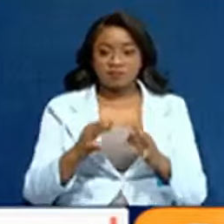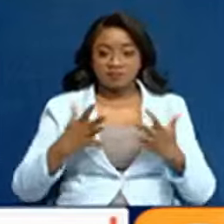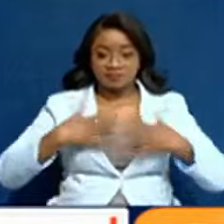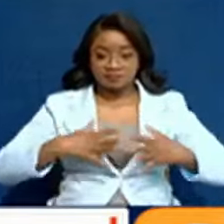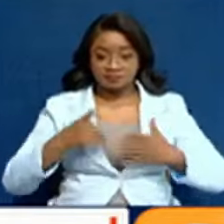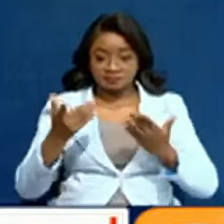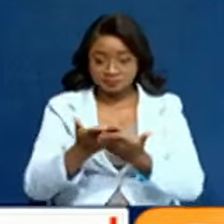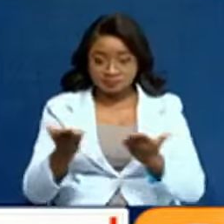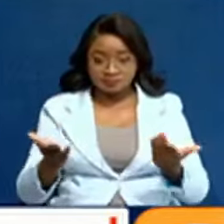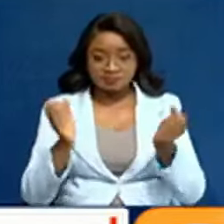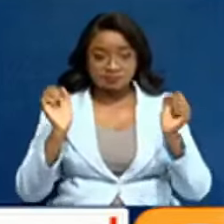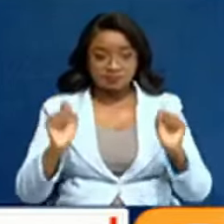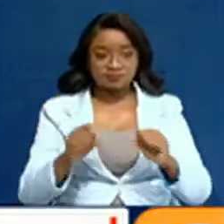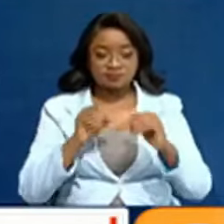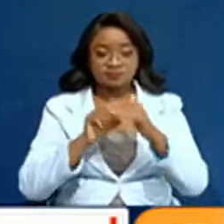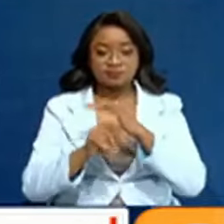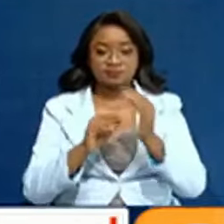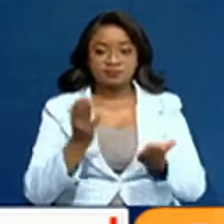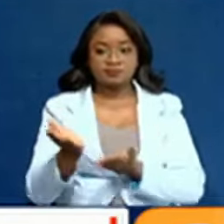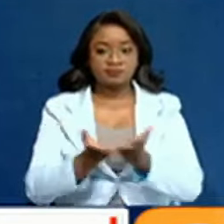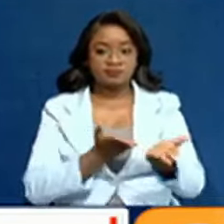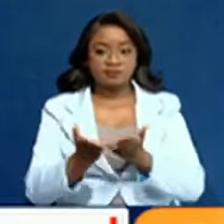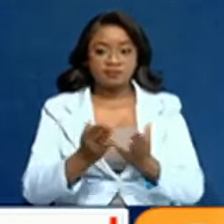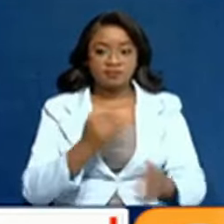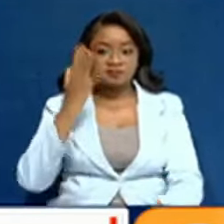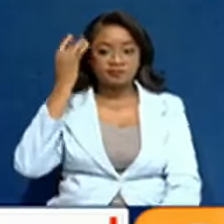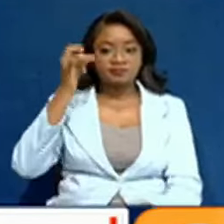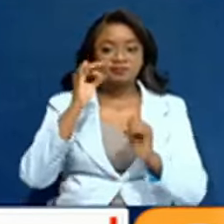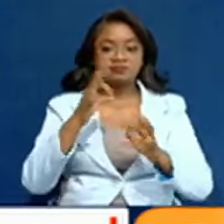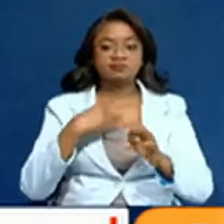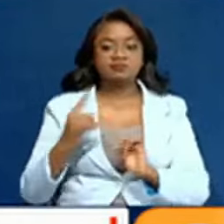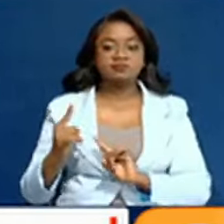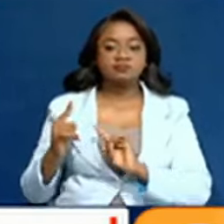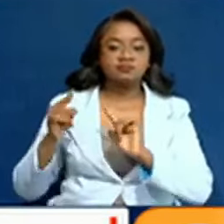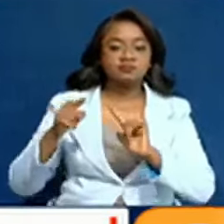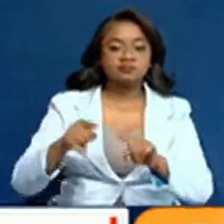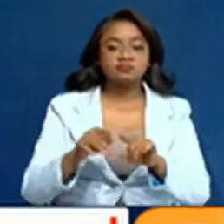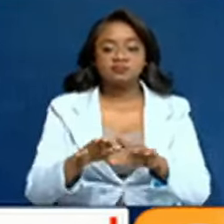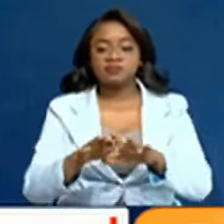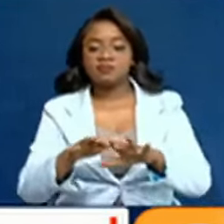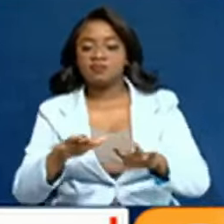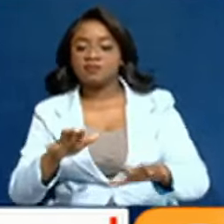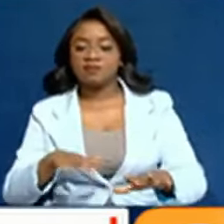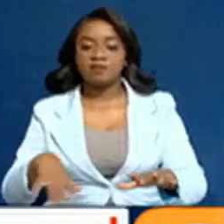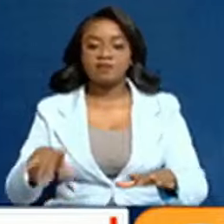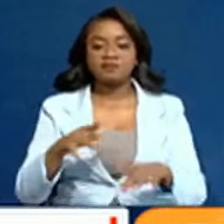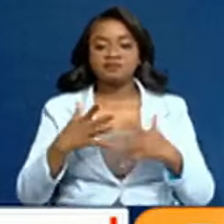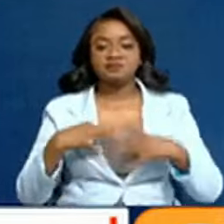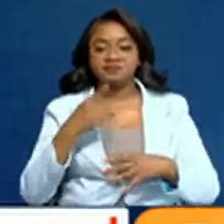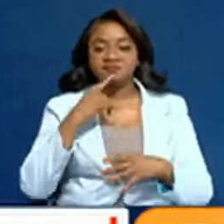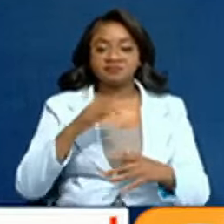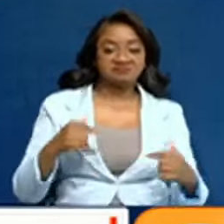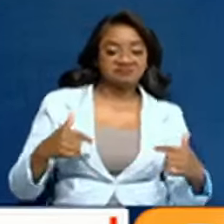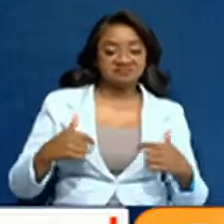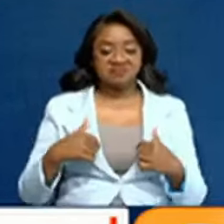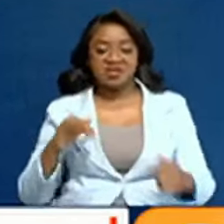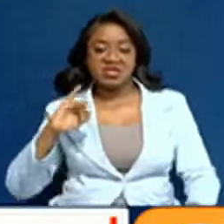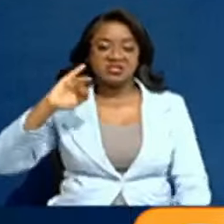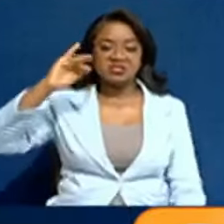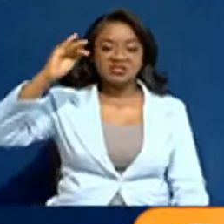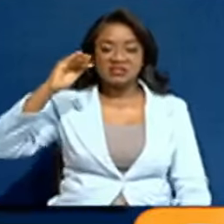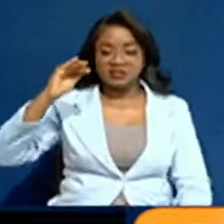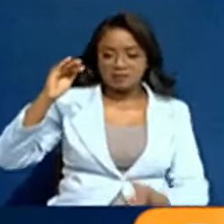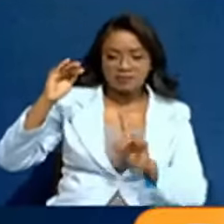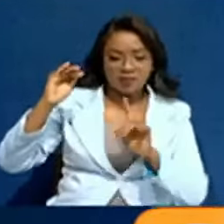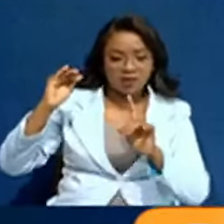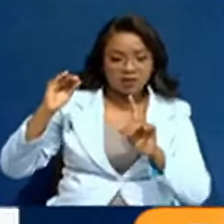getting? Because I don't think you can go to the ground and people will say they're in a city if they're not getting services.